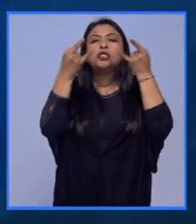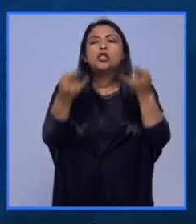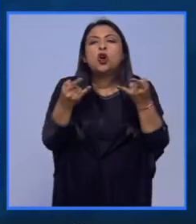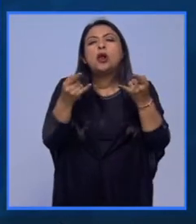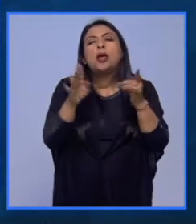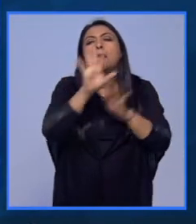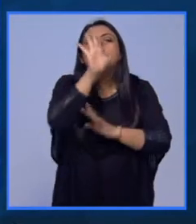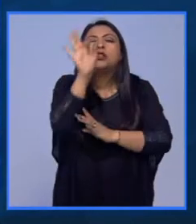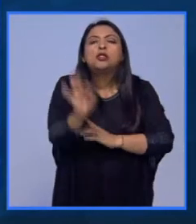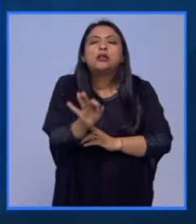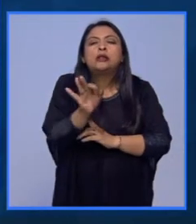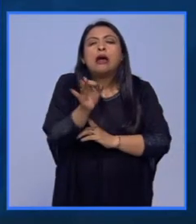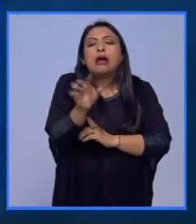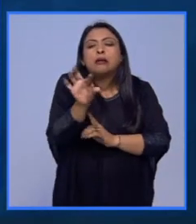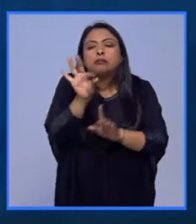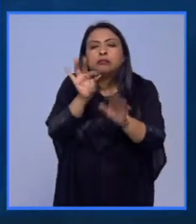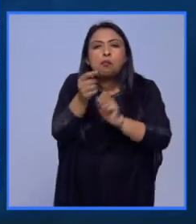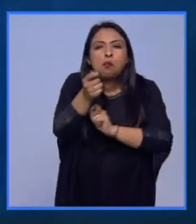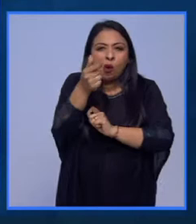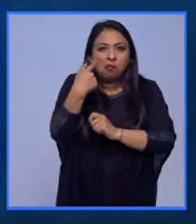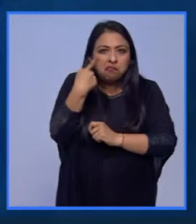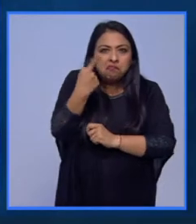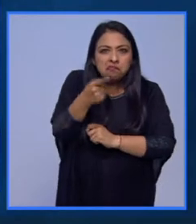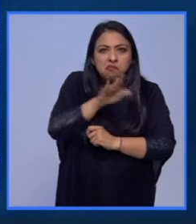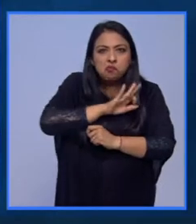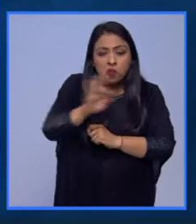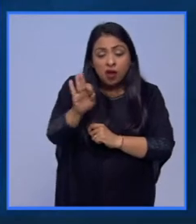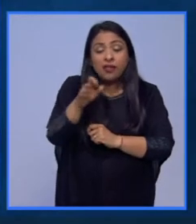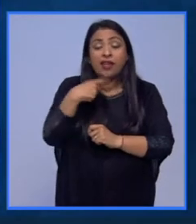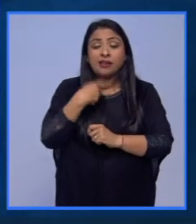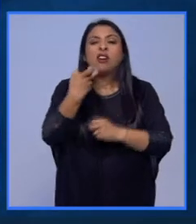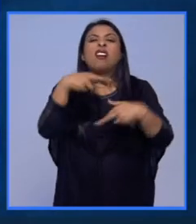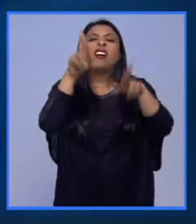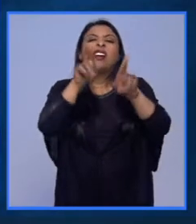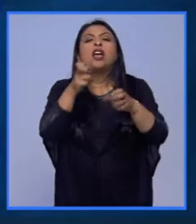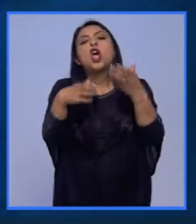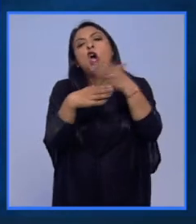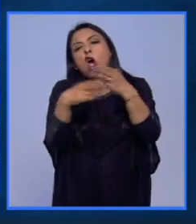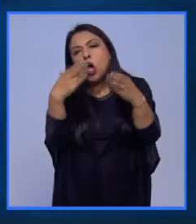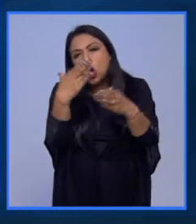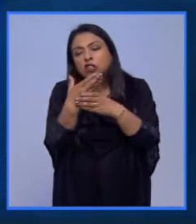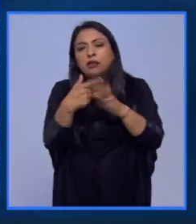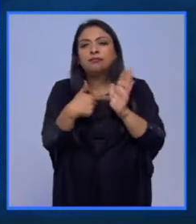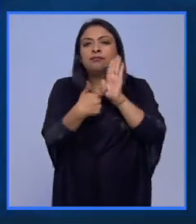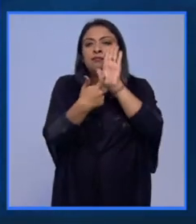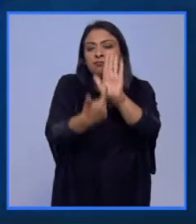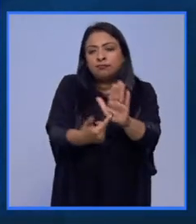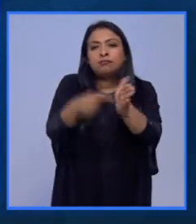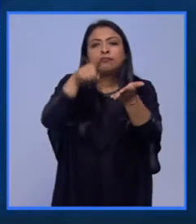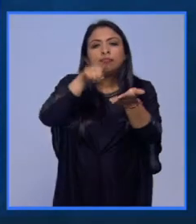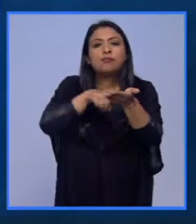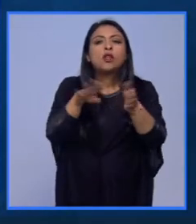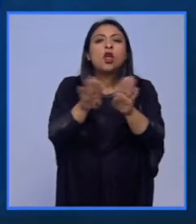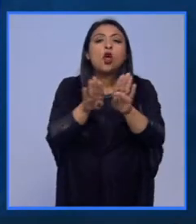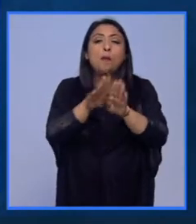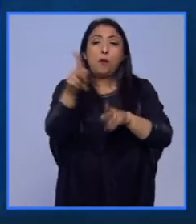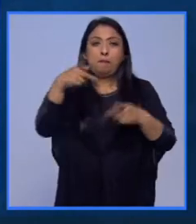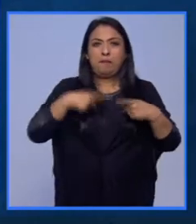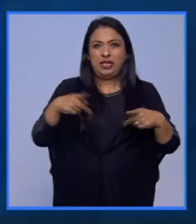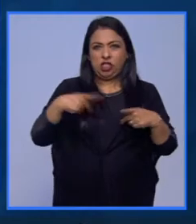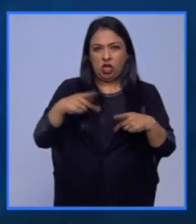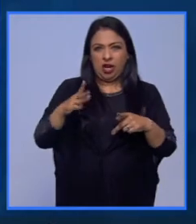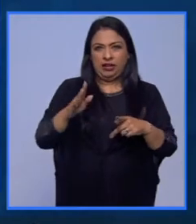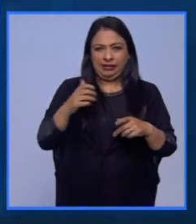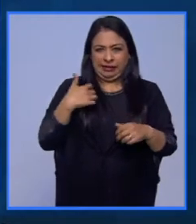of course, as you can appreciate. And these objects represent items that really show how Canadian adapted. So sometimes